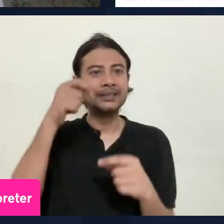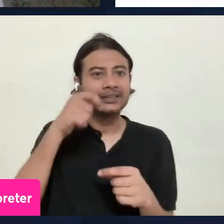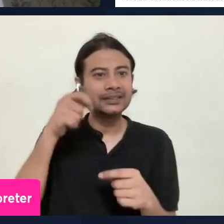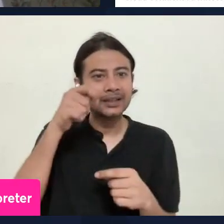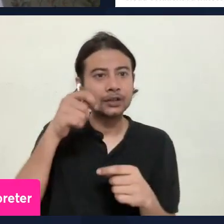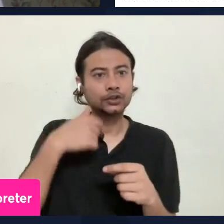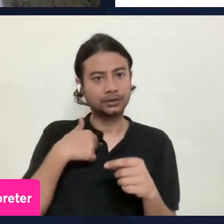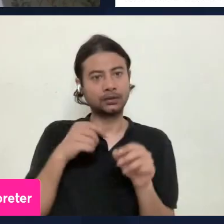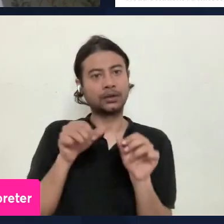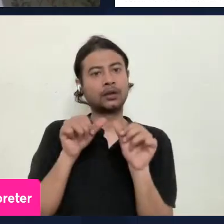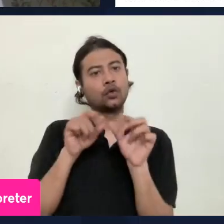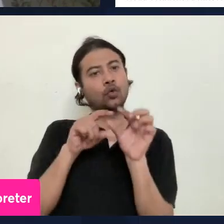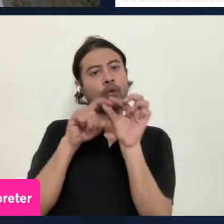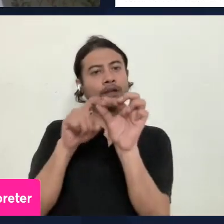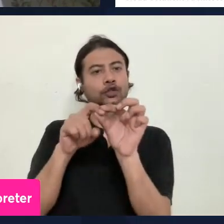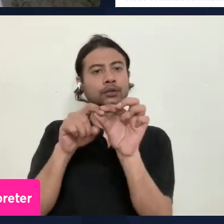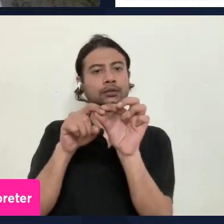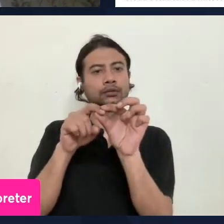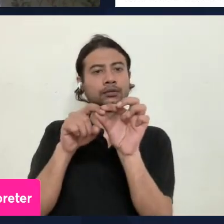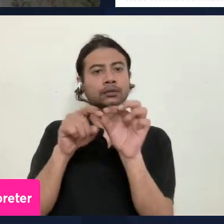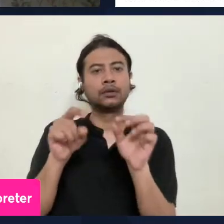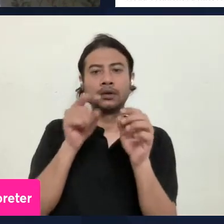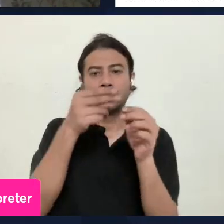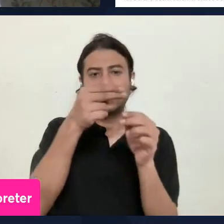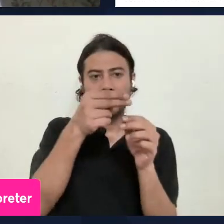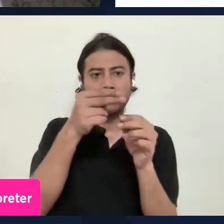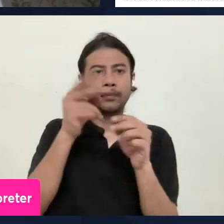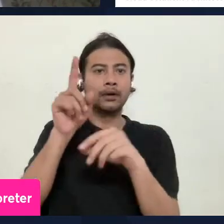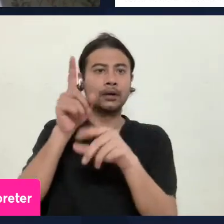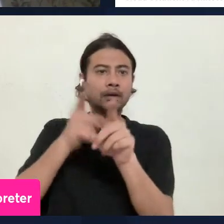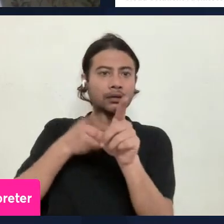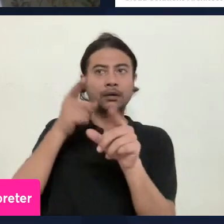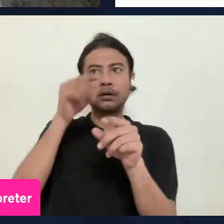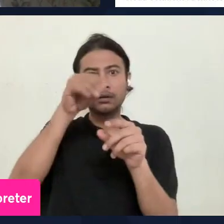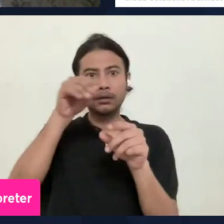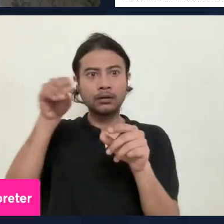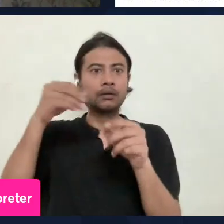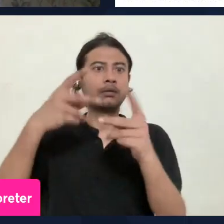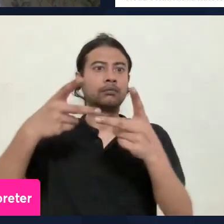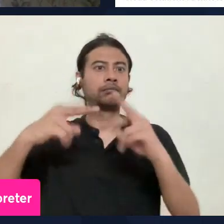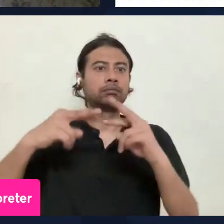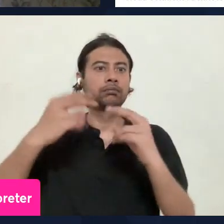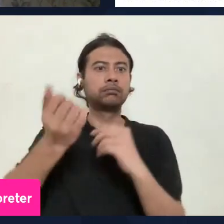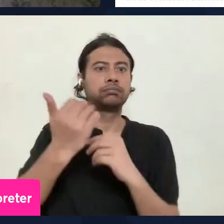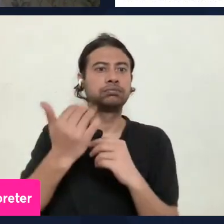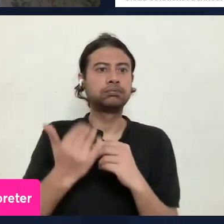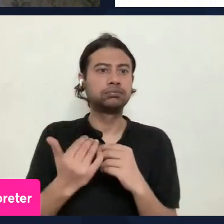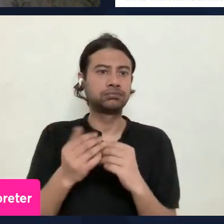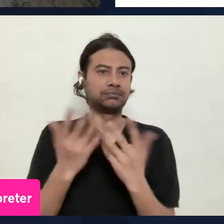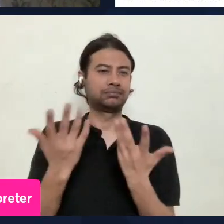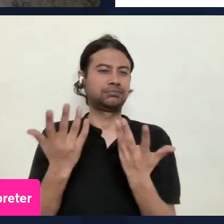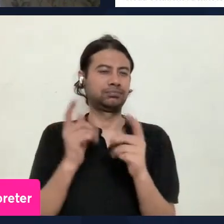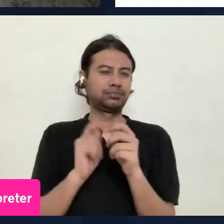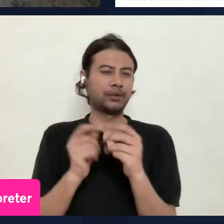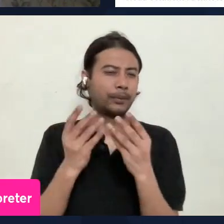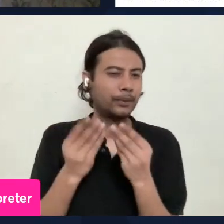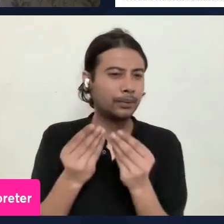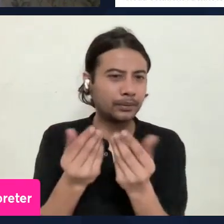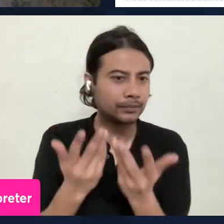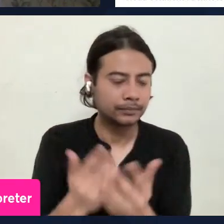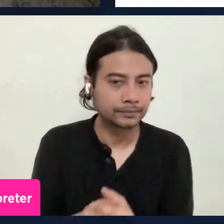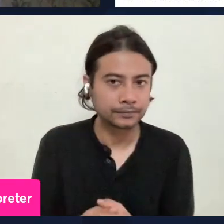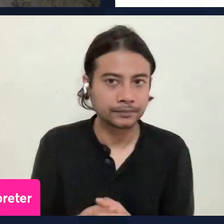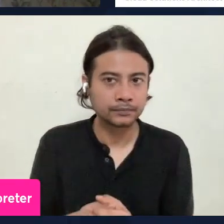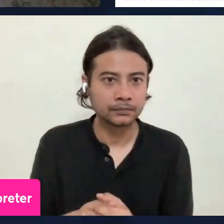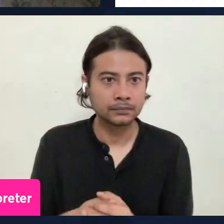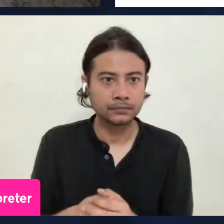powerful. So I think that is one sense, and also Azure NetApp Files will have a REST API